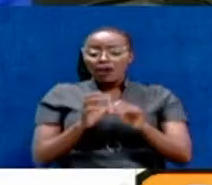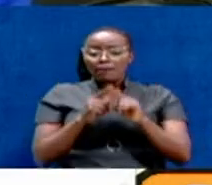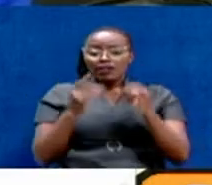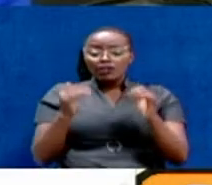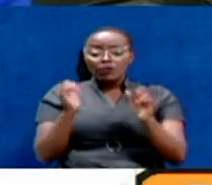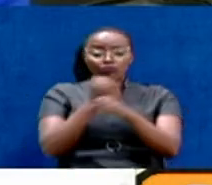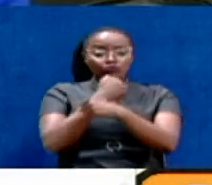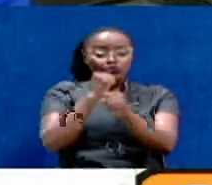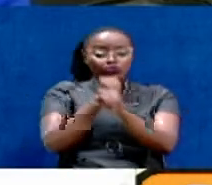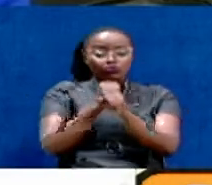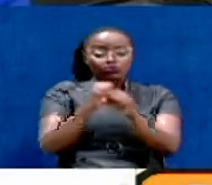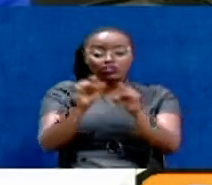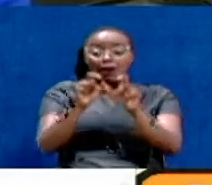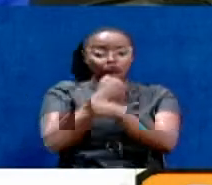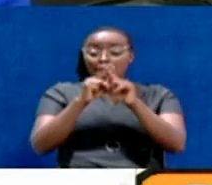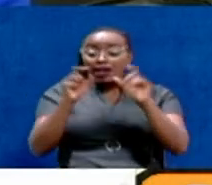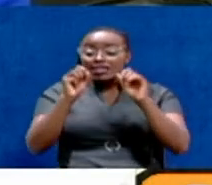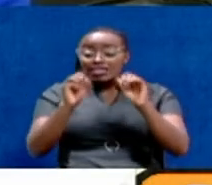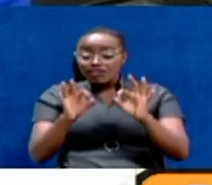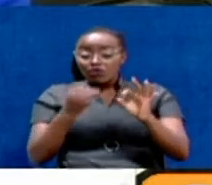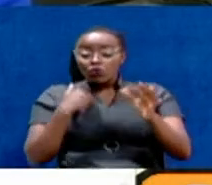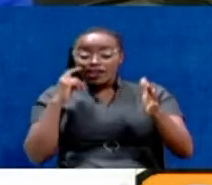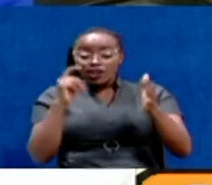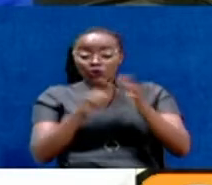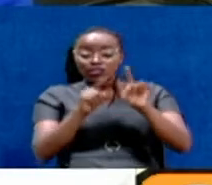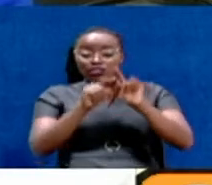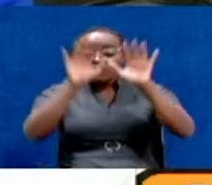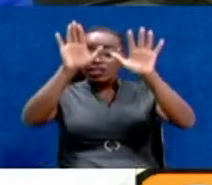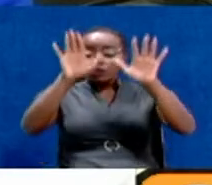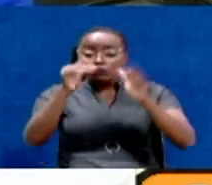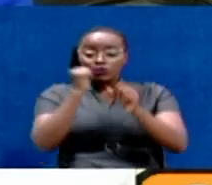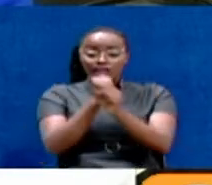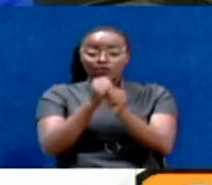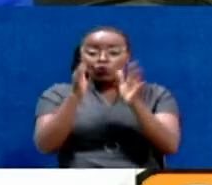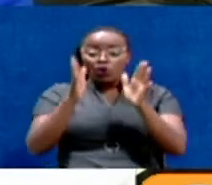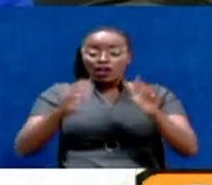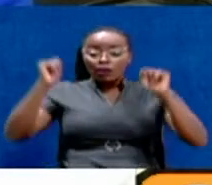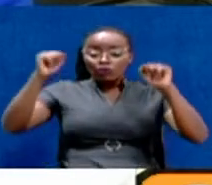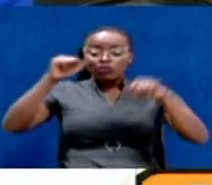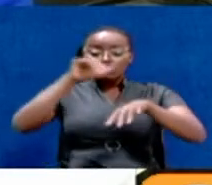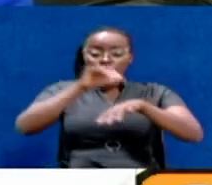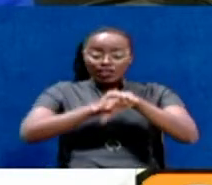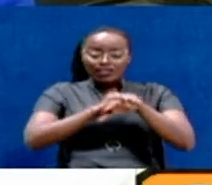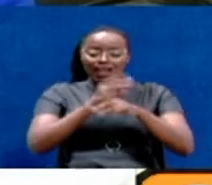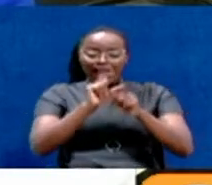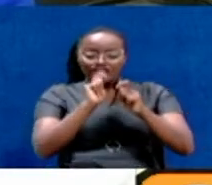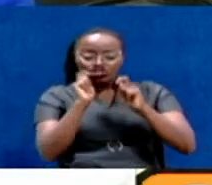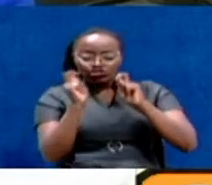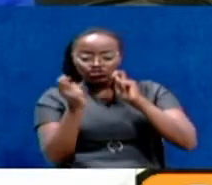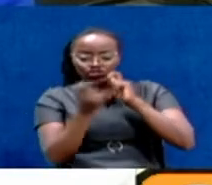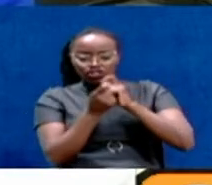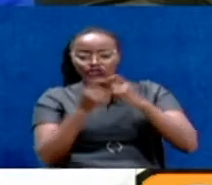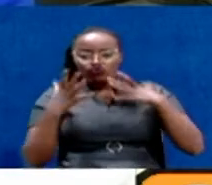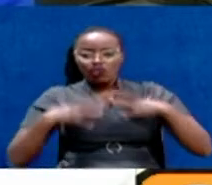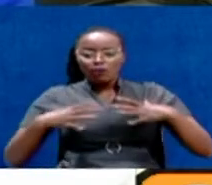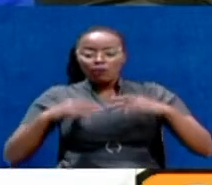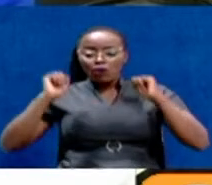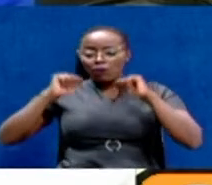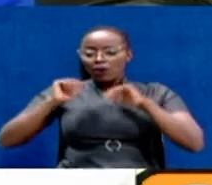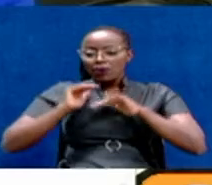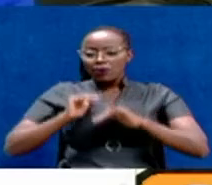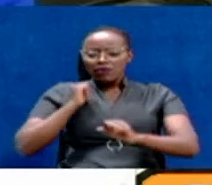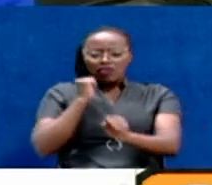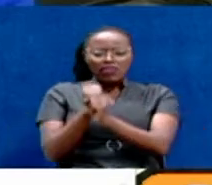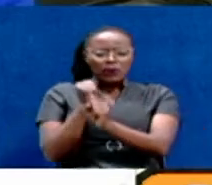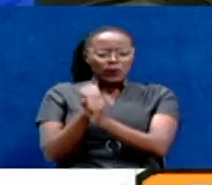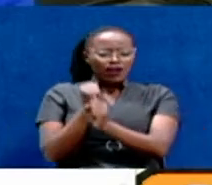are not able to do that. But if we recognize them as key workers, they'll be able to get crew change in order to be relieved, not